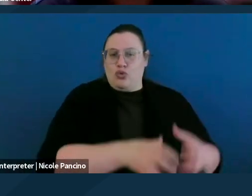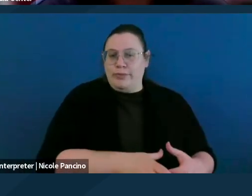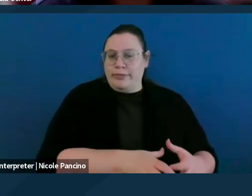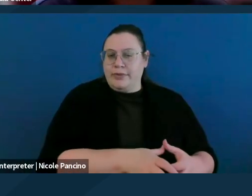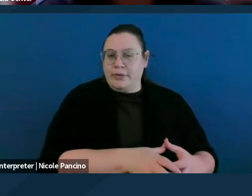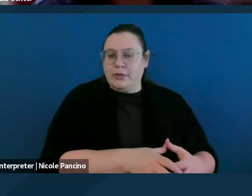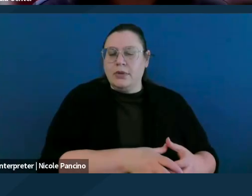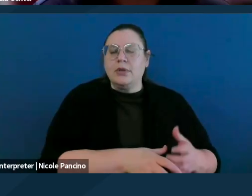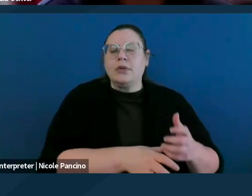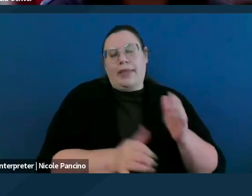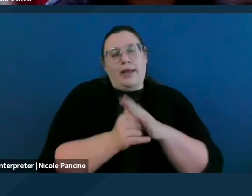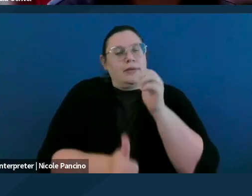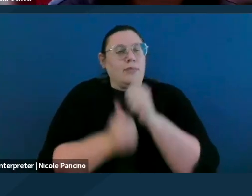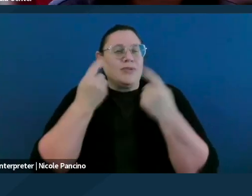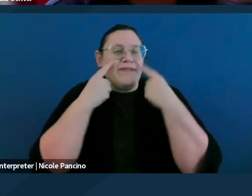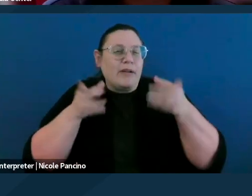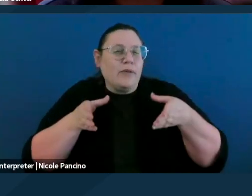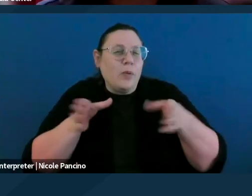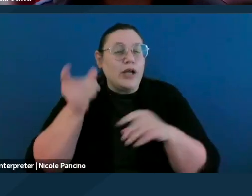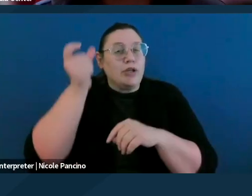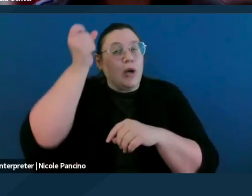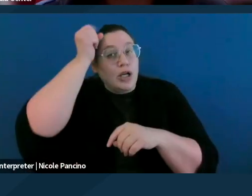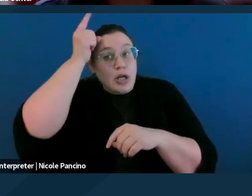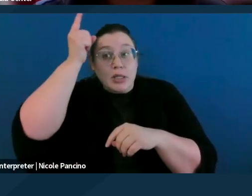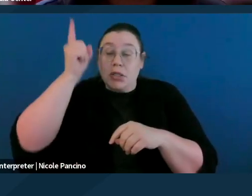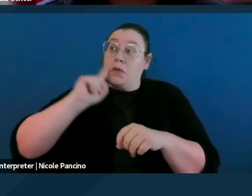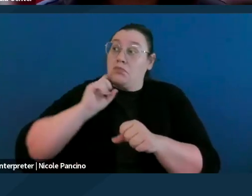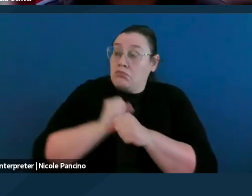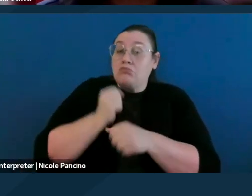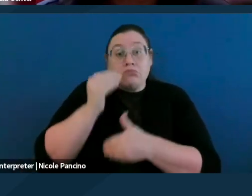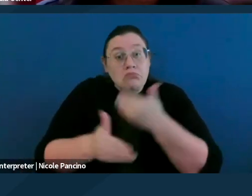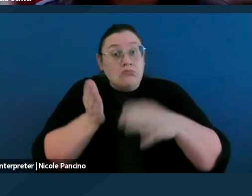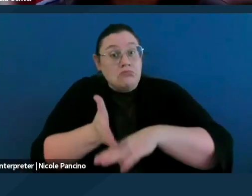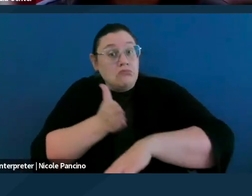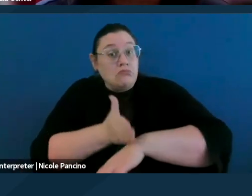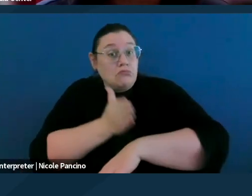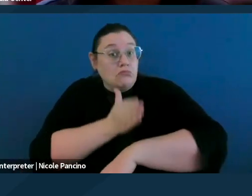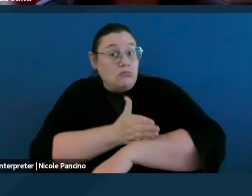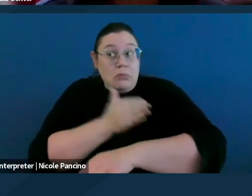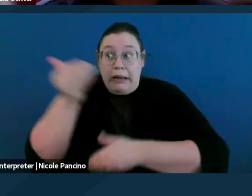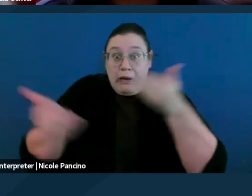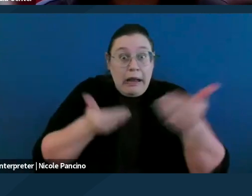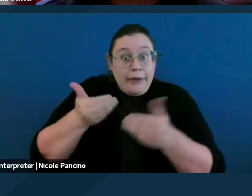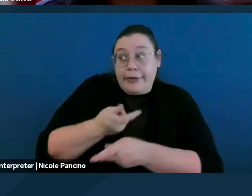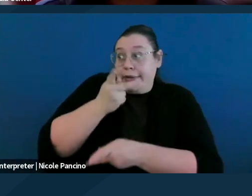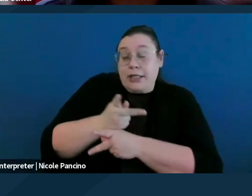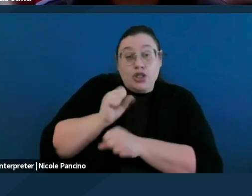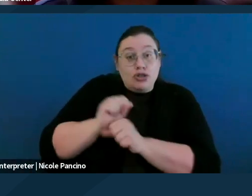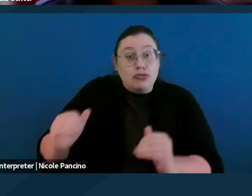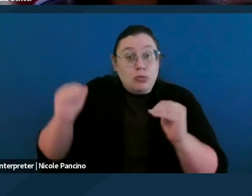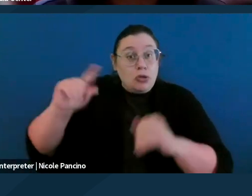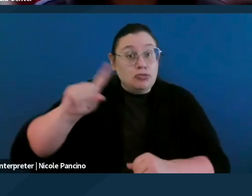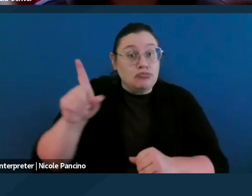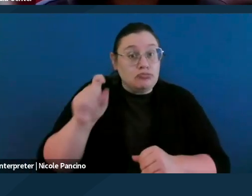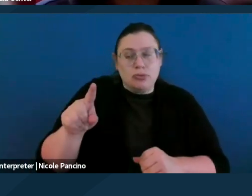most effective way to understand whether you're making progress in hiring, retention, and promotion is to look